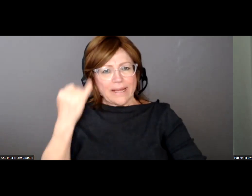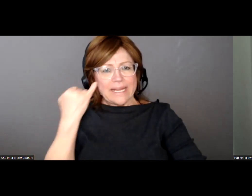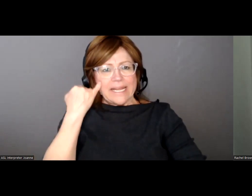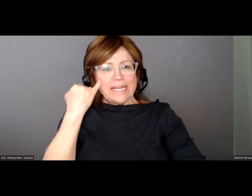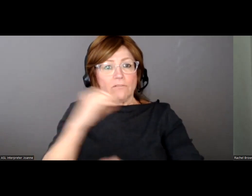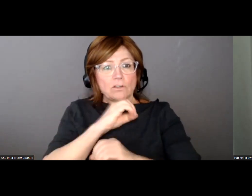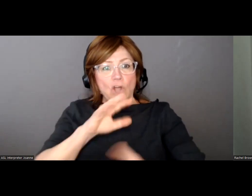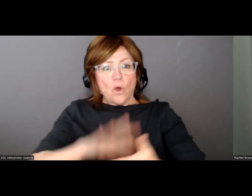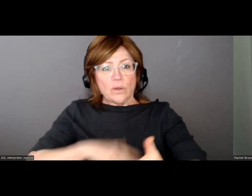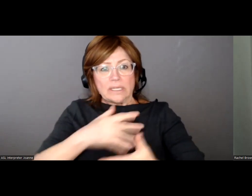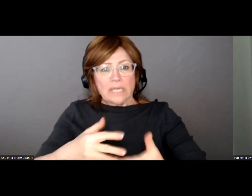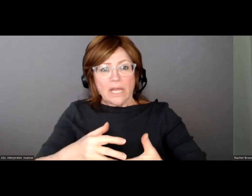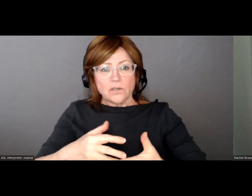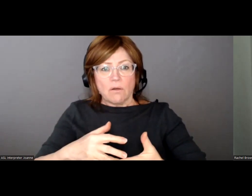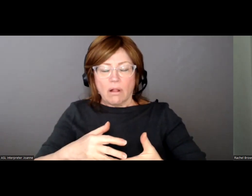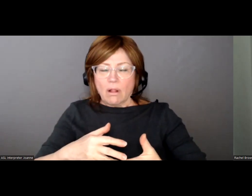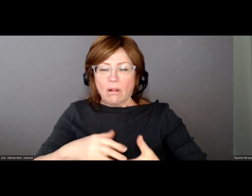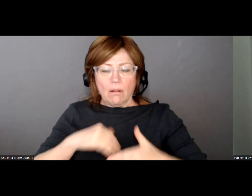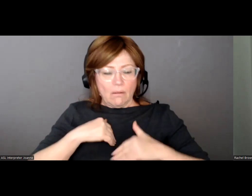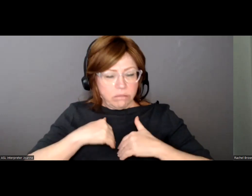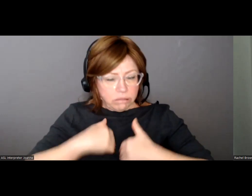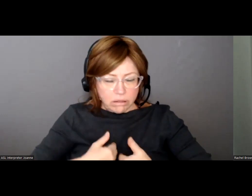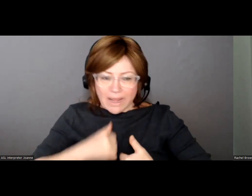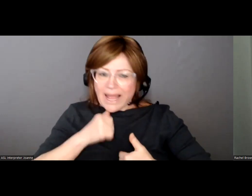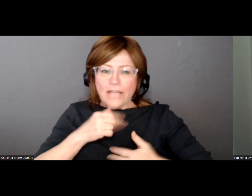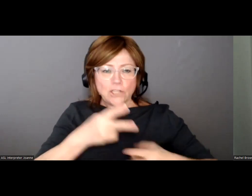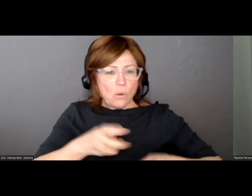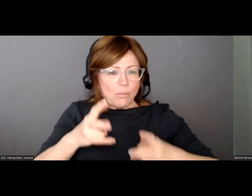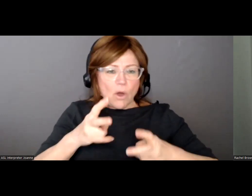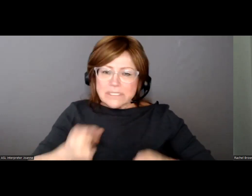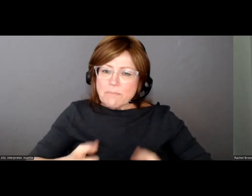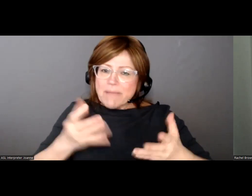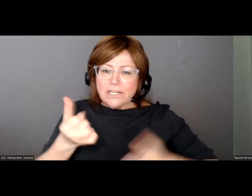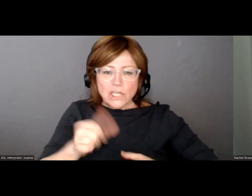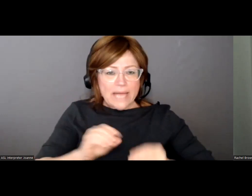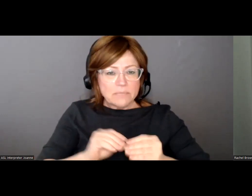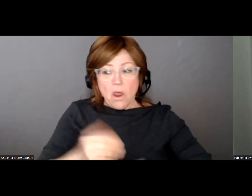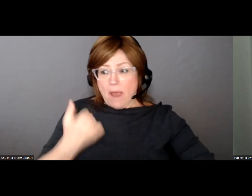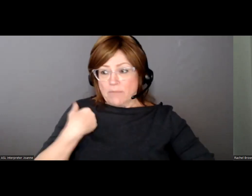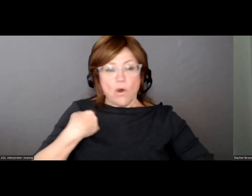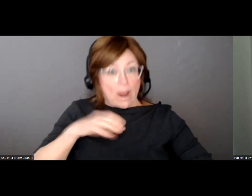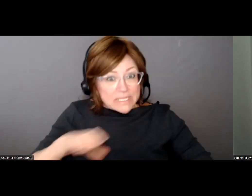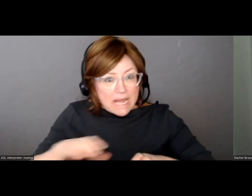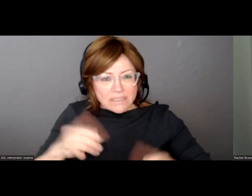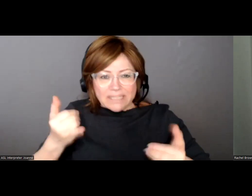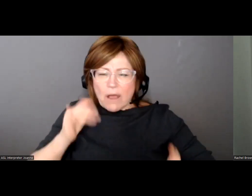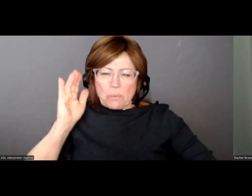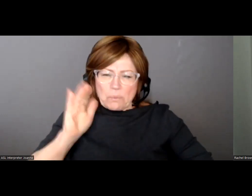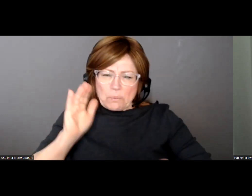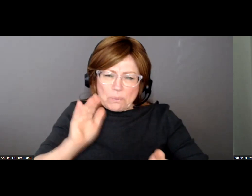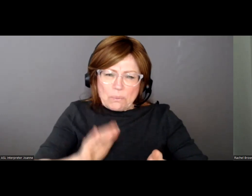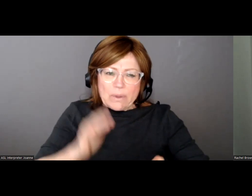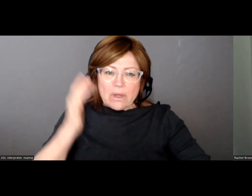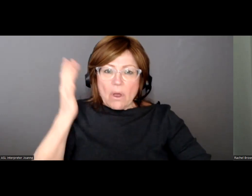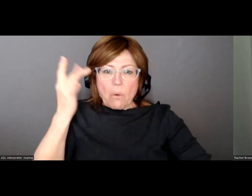me. I don't post much on social media ever anymore, and I used to be quite active.